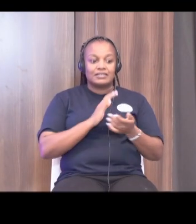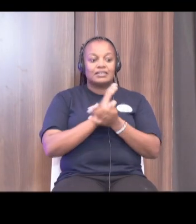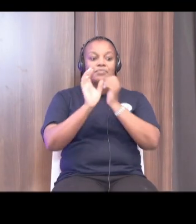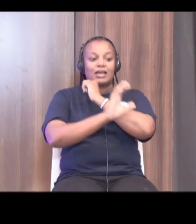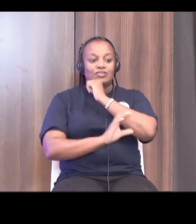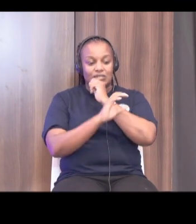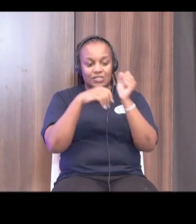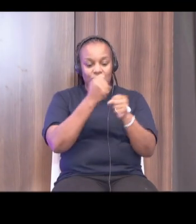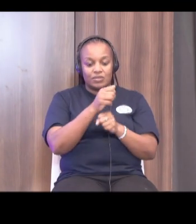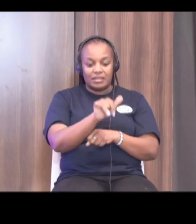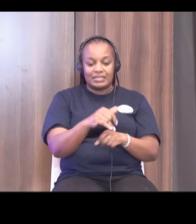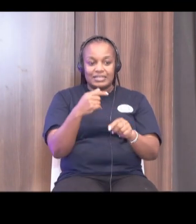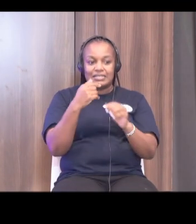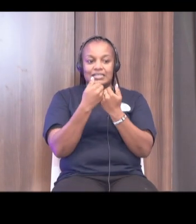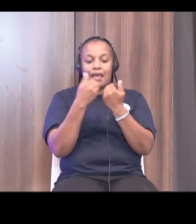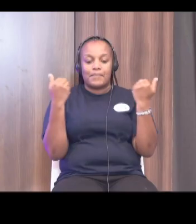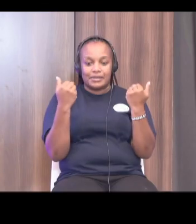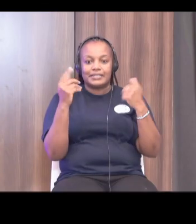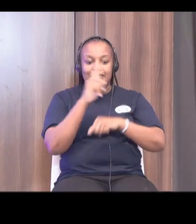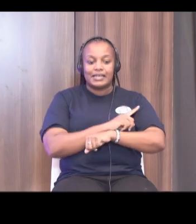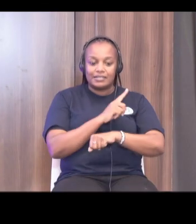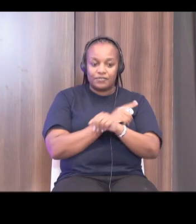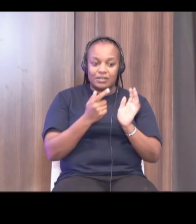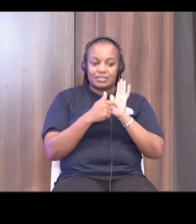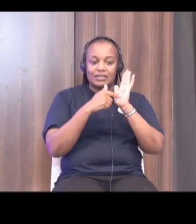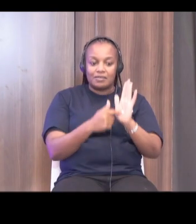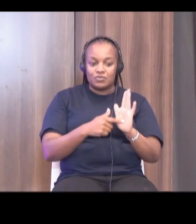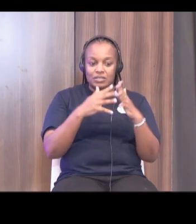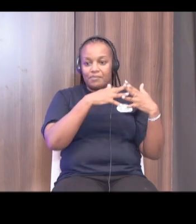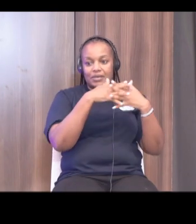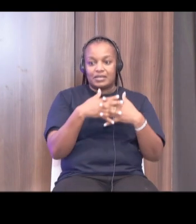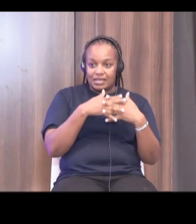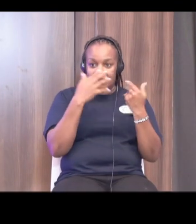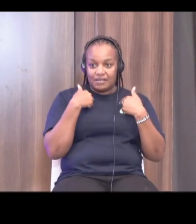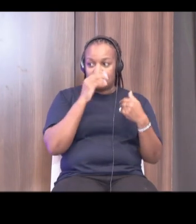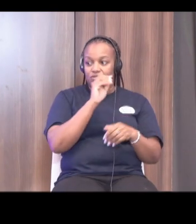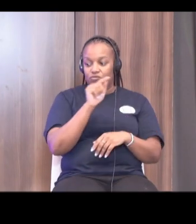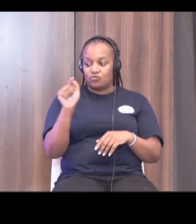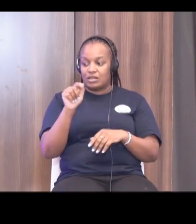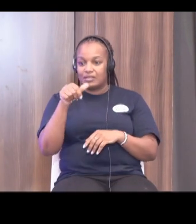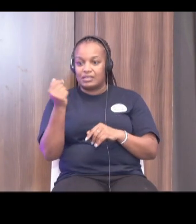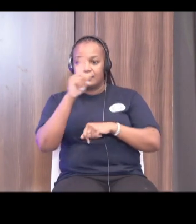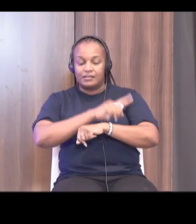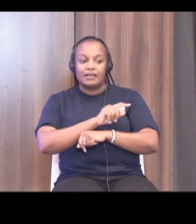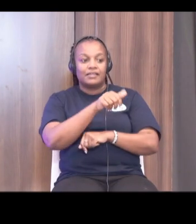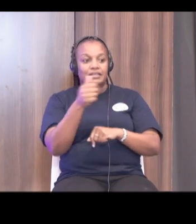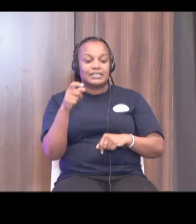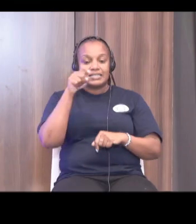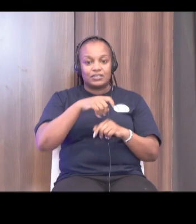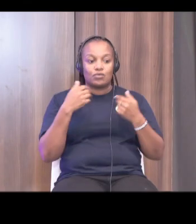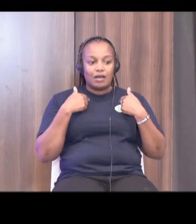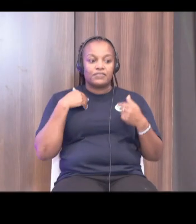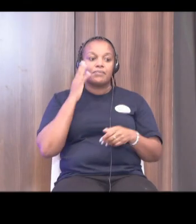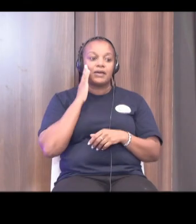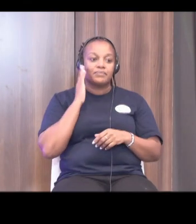separate days, but for example, in the United States, visit 0 and 1 are the same day. But it may be that in other countries we need to bring the mom in ahead of time to get some of